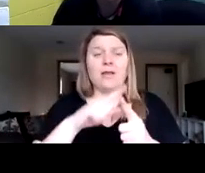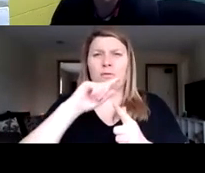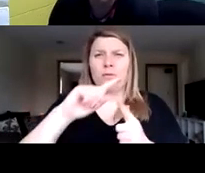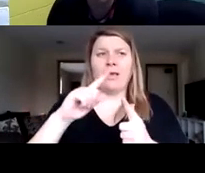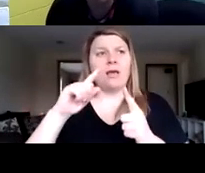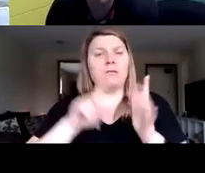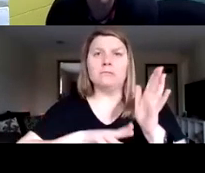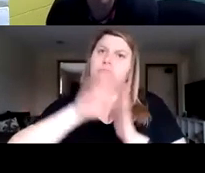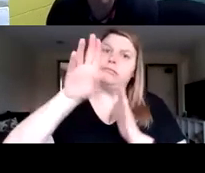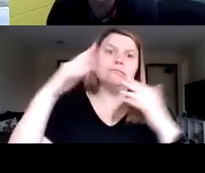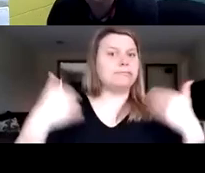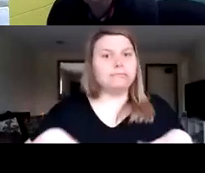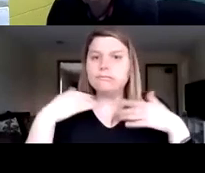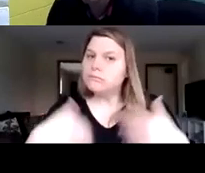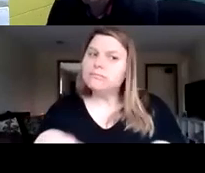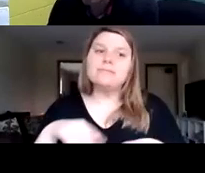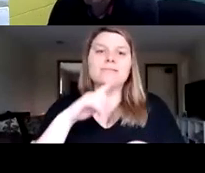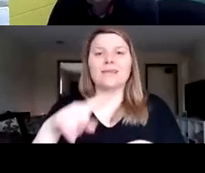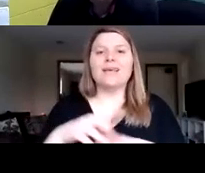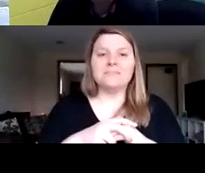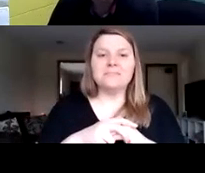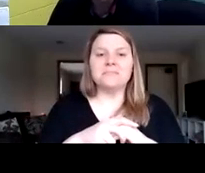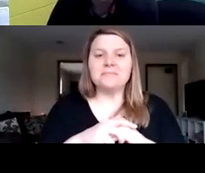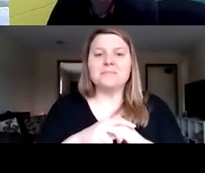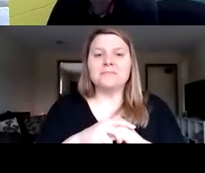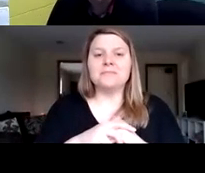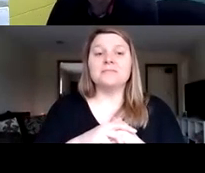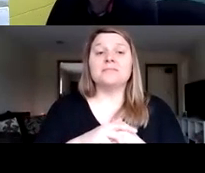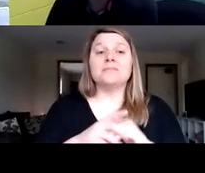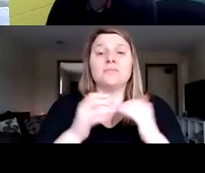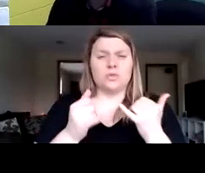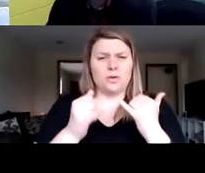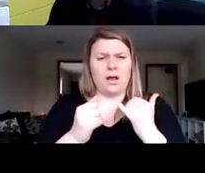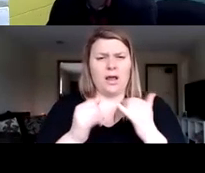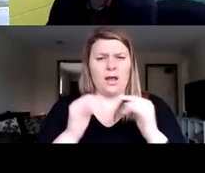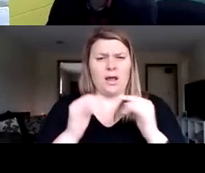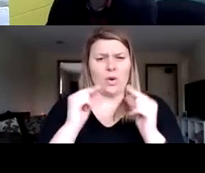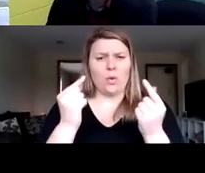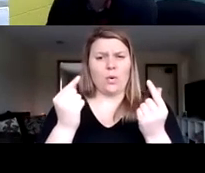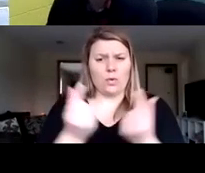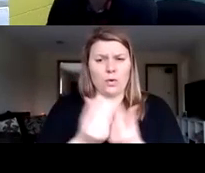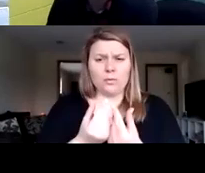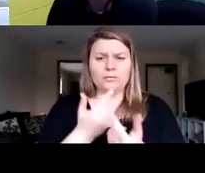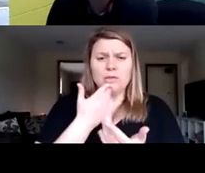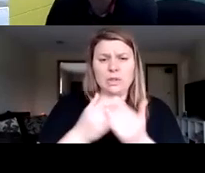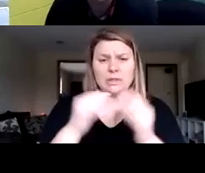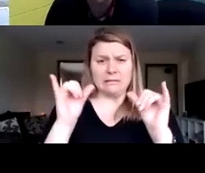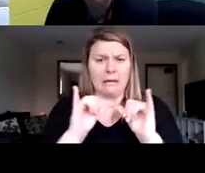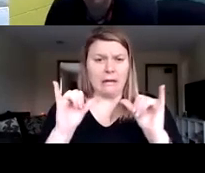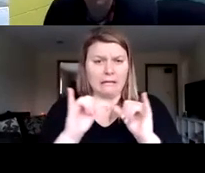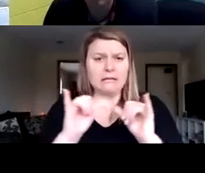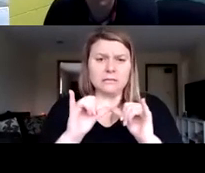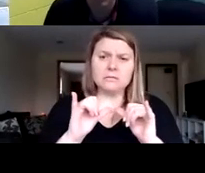progressed incredibly so. So the group today, I think, is a good size to